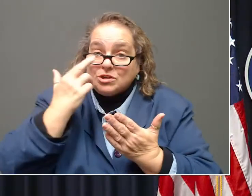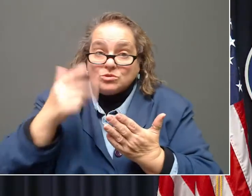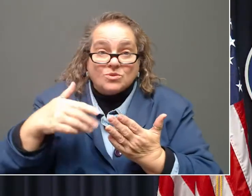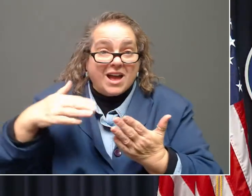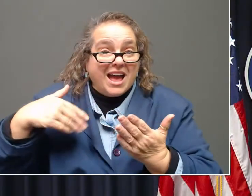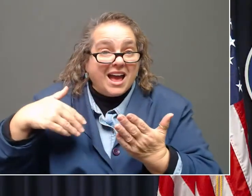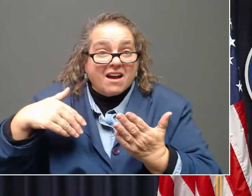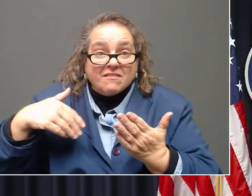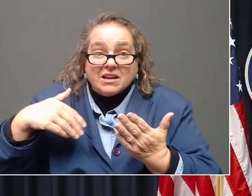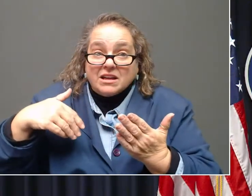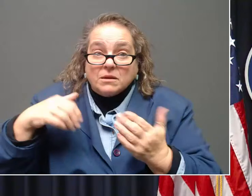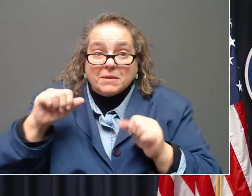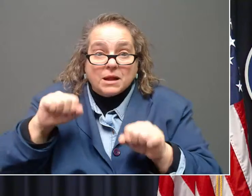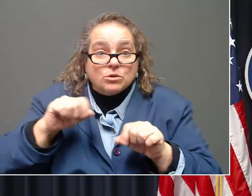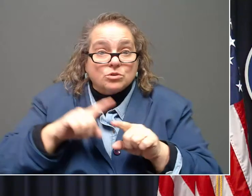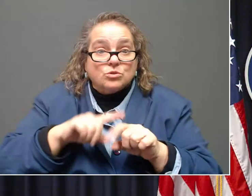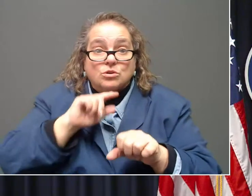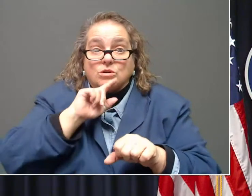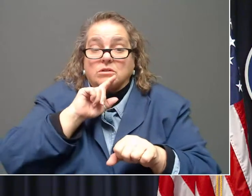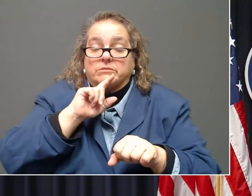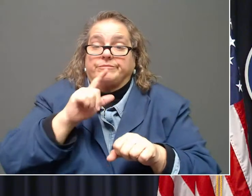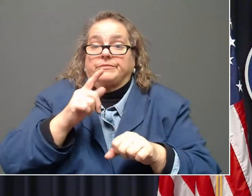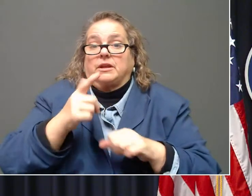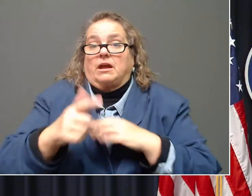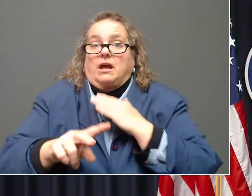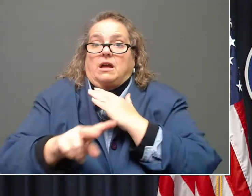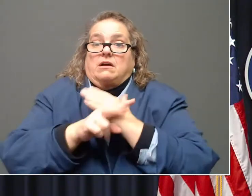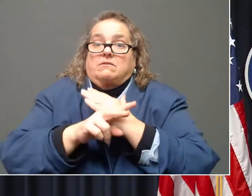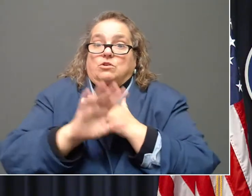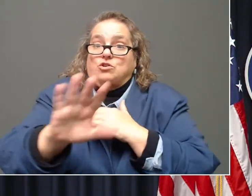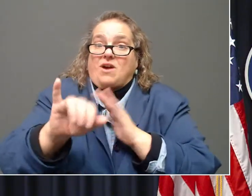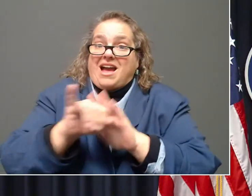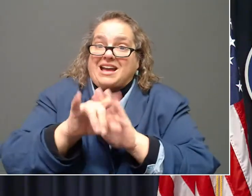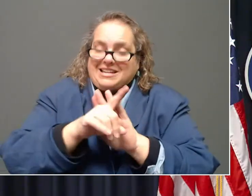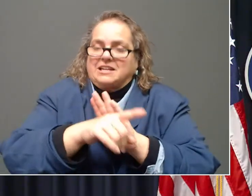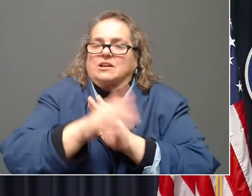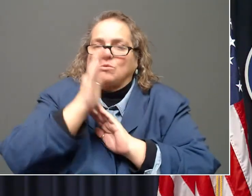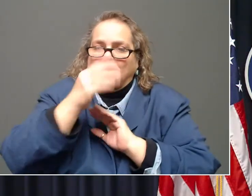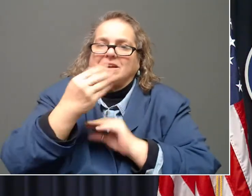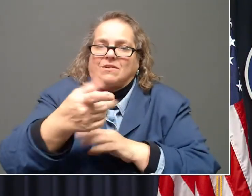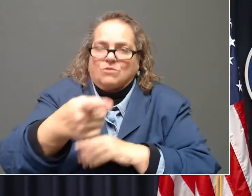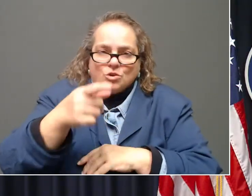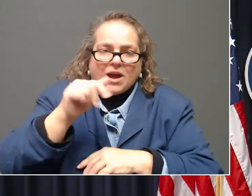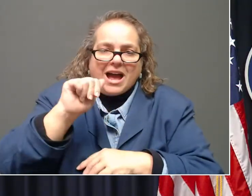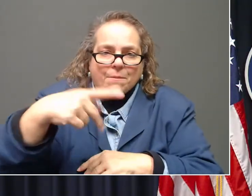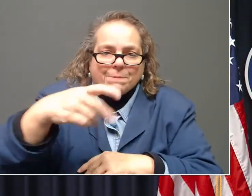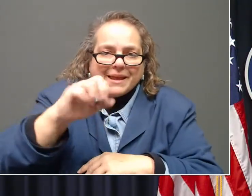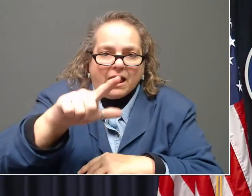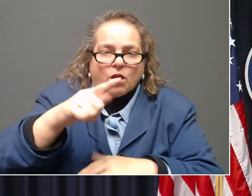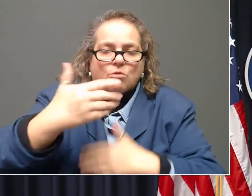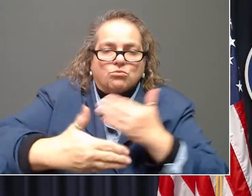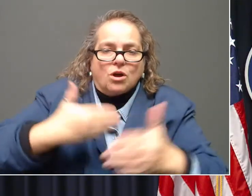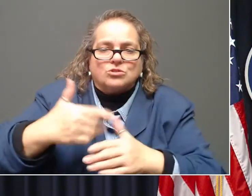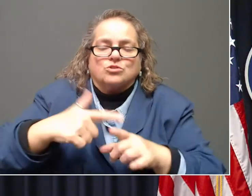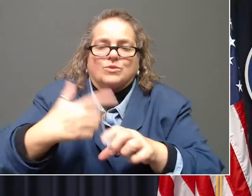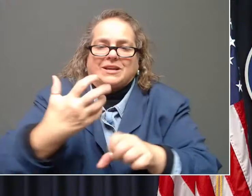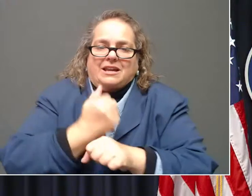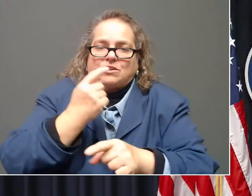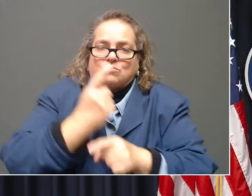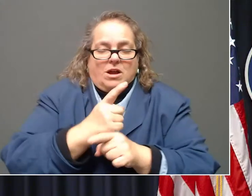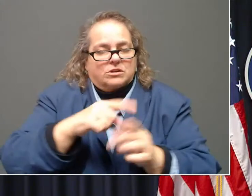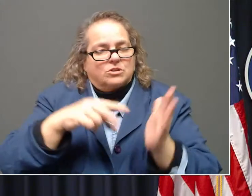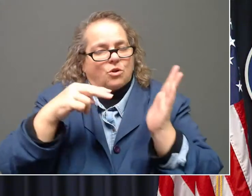going to help us get to real people faster, so that the person working that day doesn't pick up the first